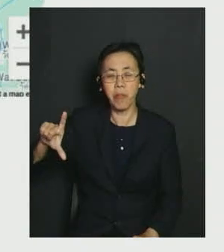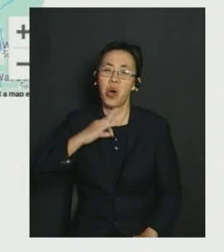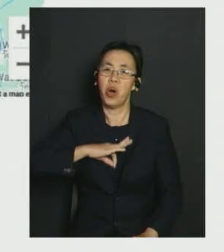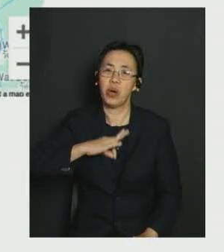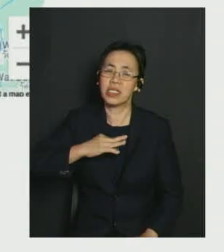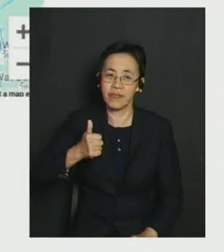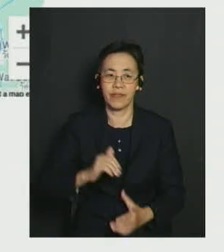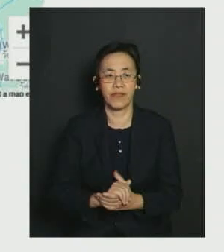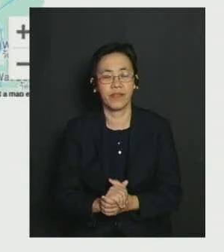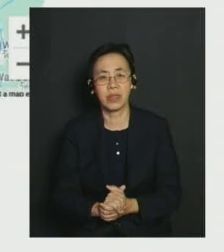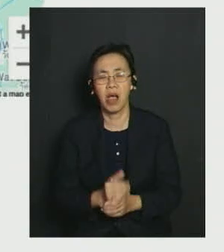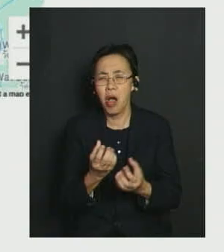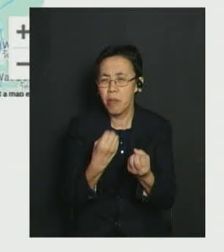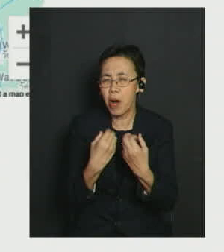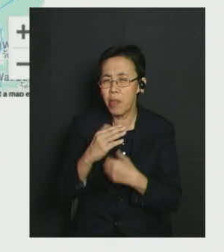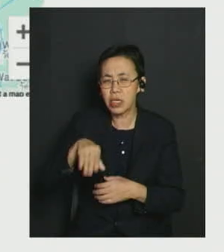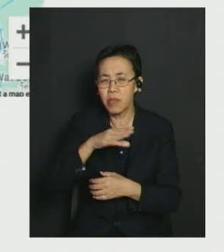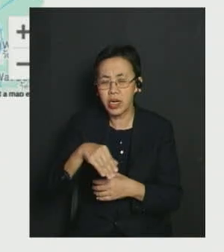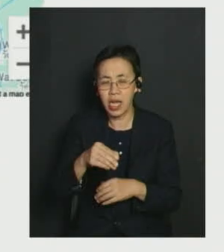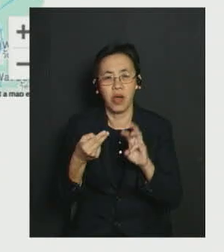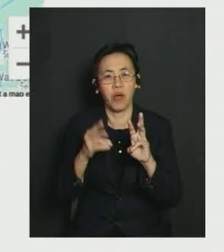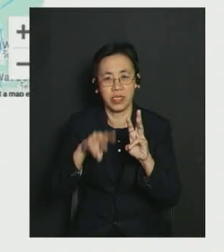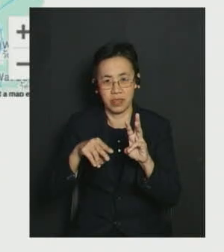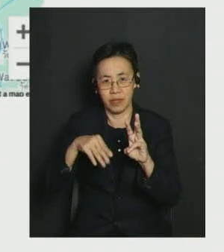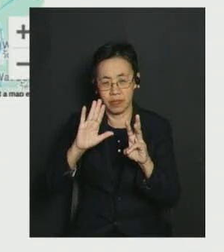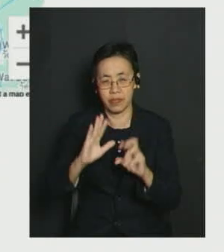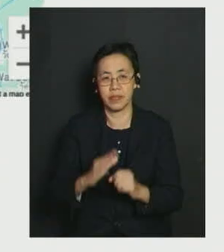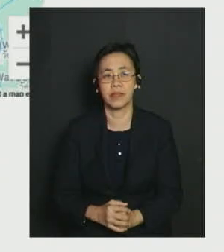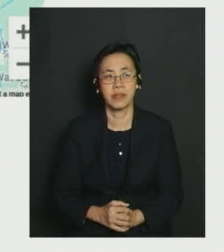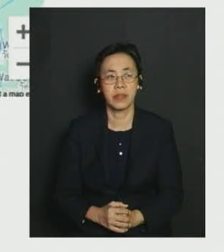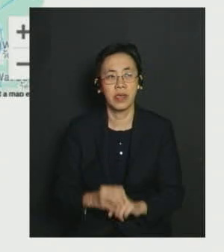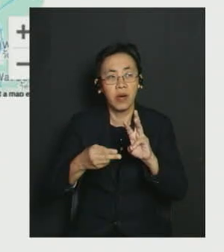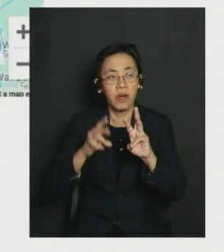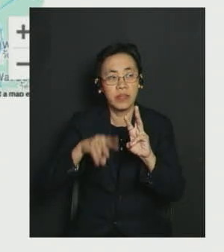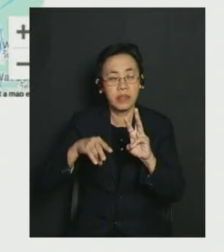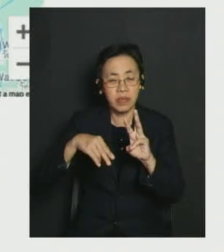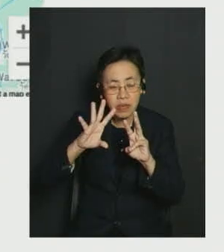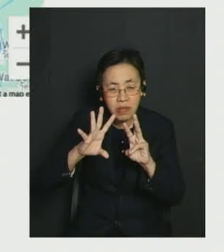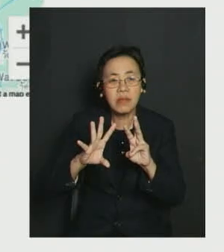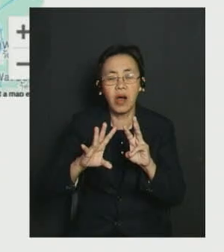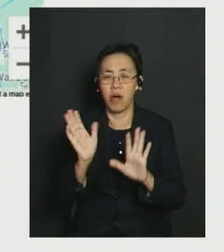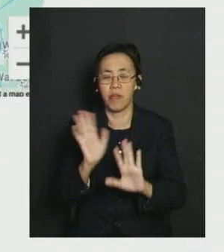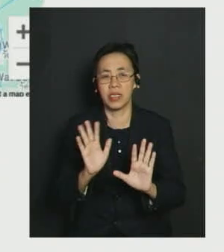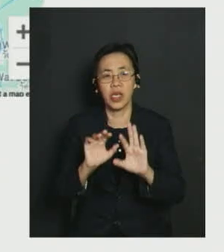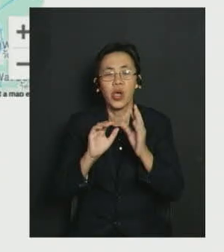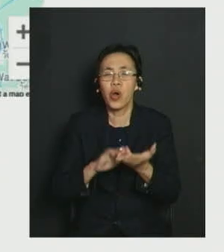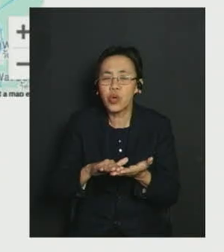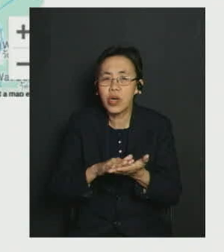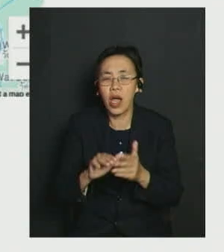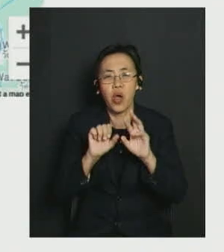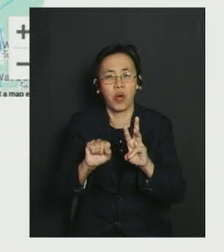674,000 case report today, and I think we already finished around 79%,